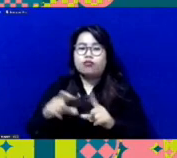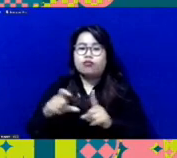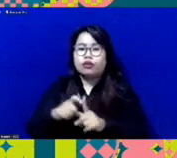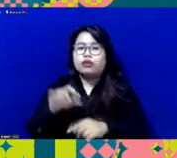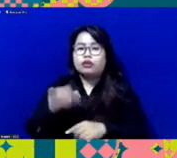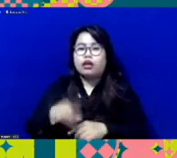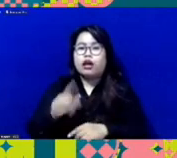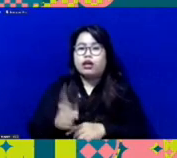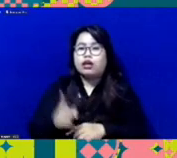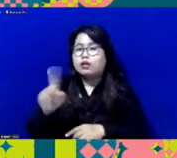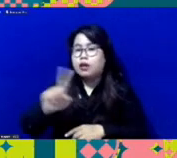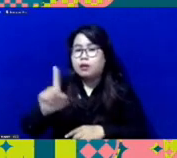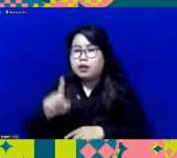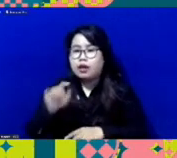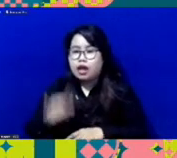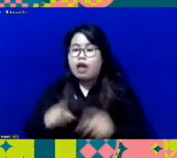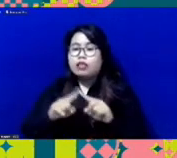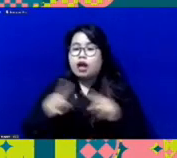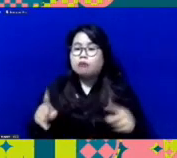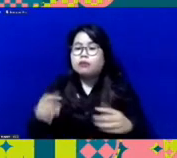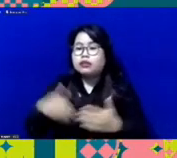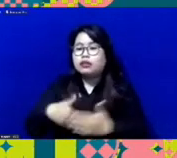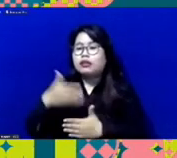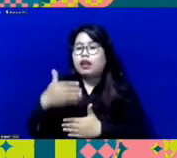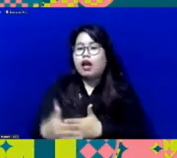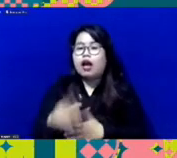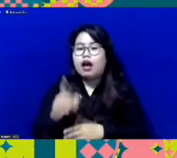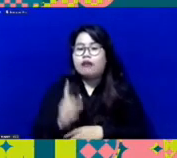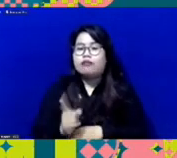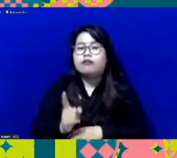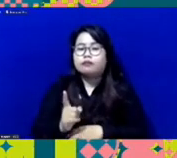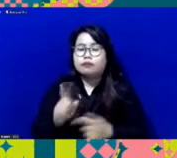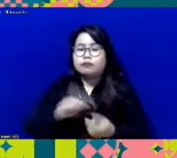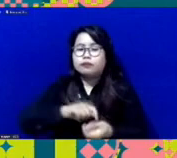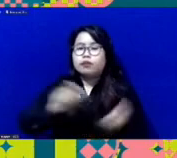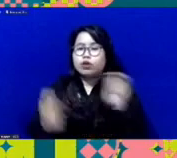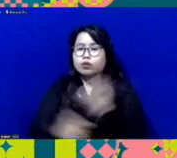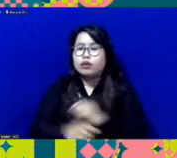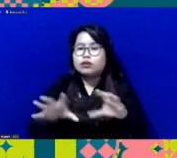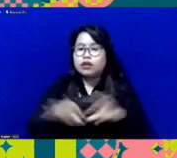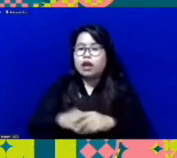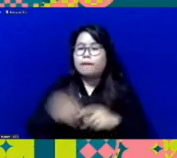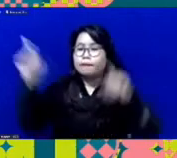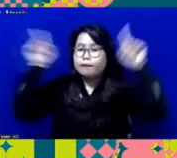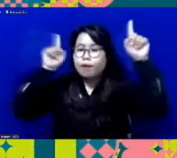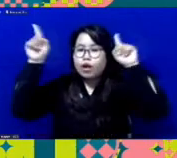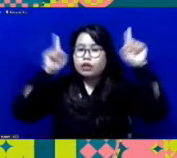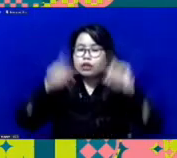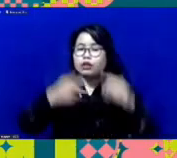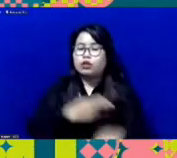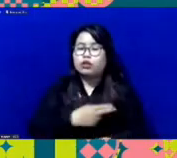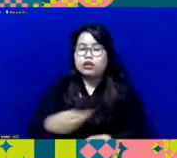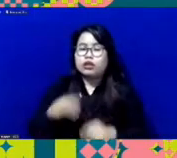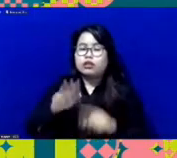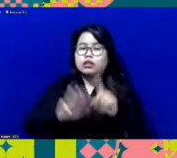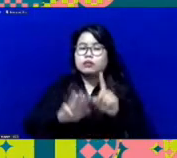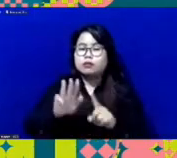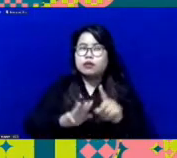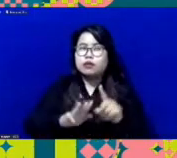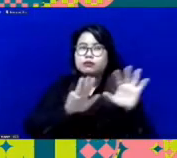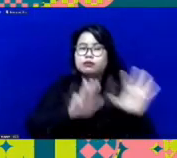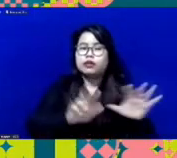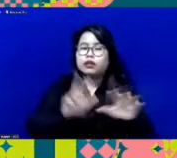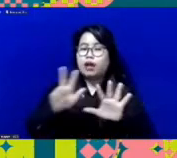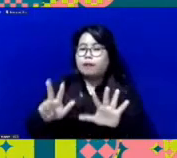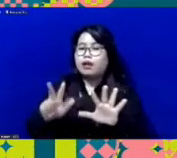the changes in Indonesian politics in 98, actually we don't actually get that things